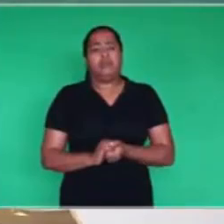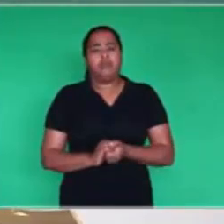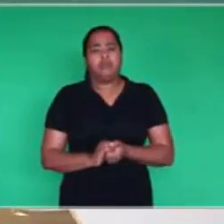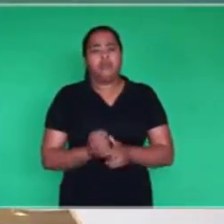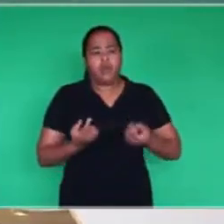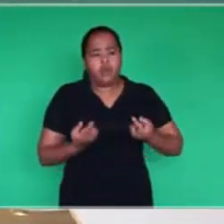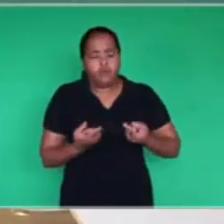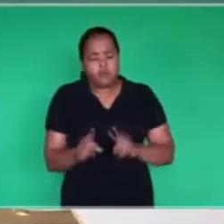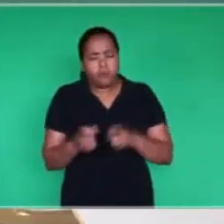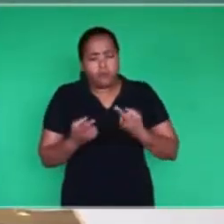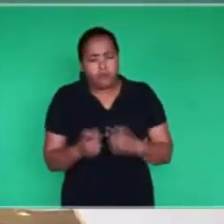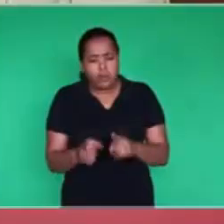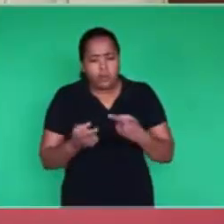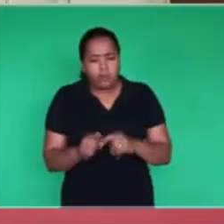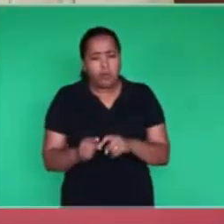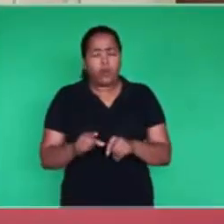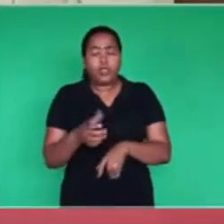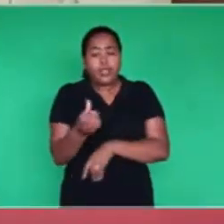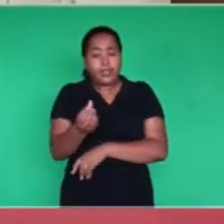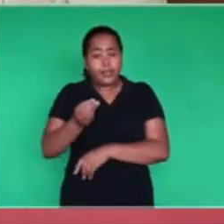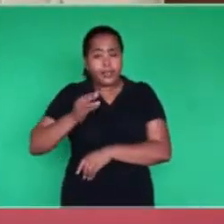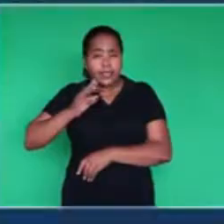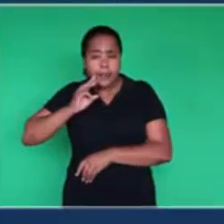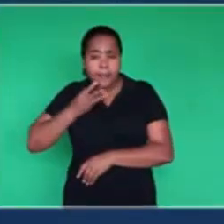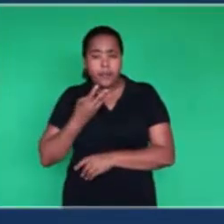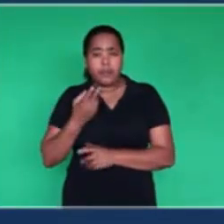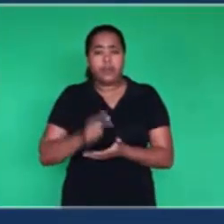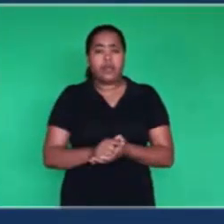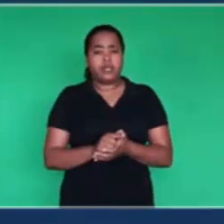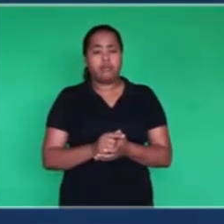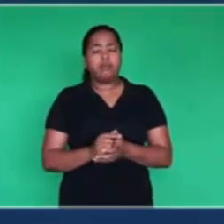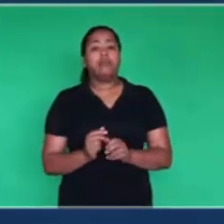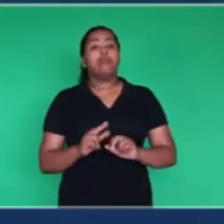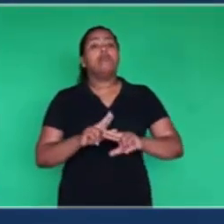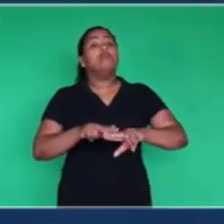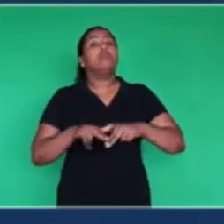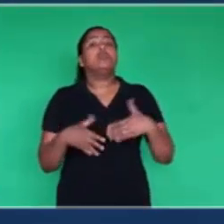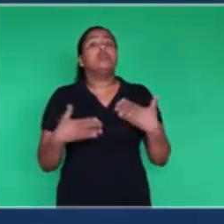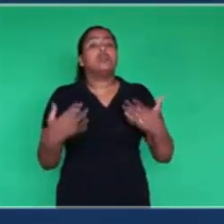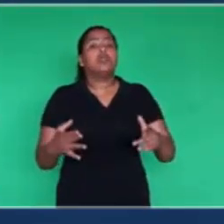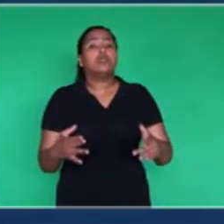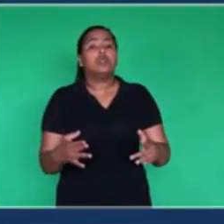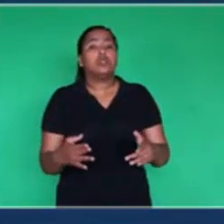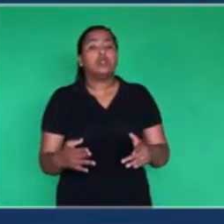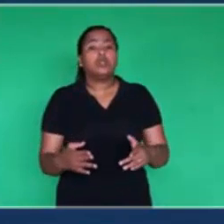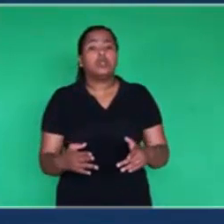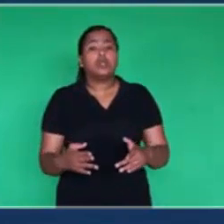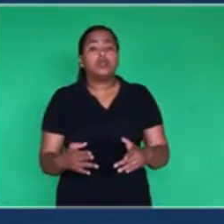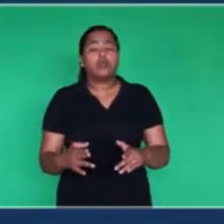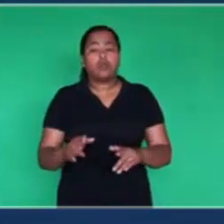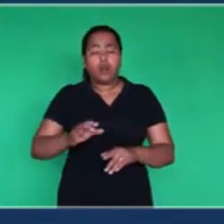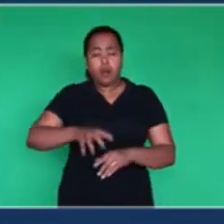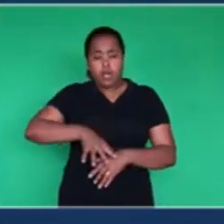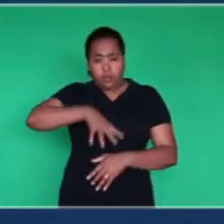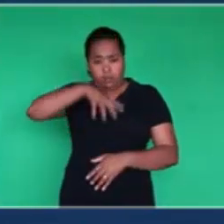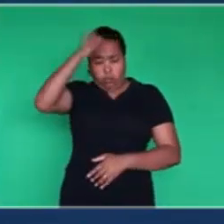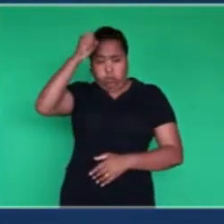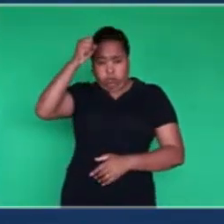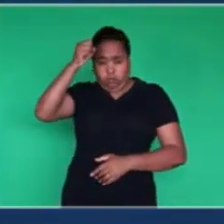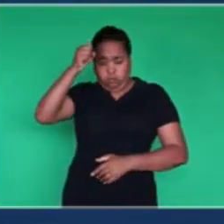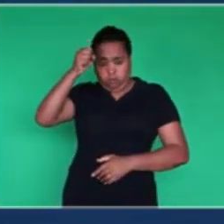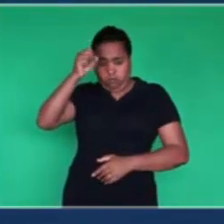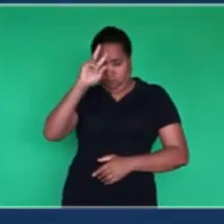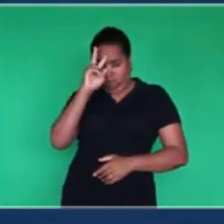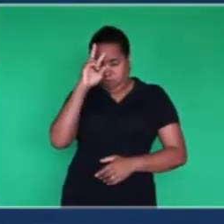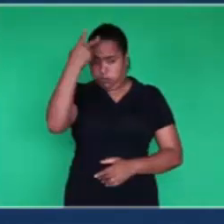this. And the word continues, "Because they were unfaithful to me, therefore I hid my